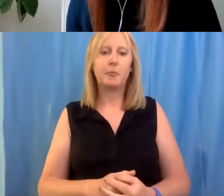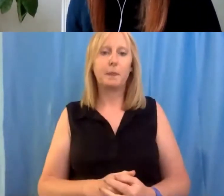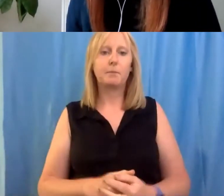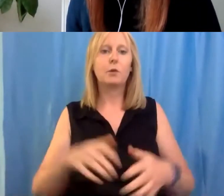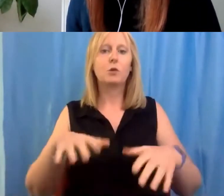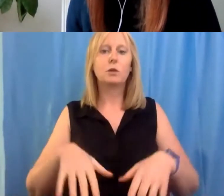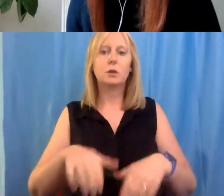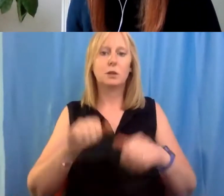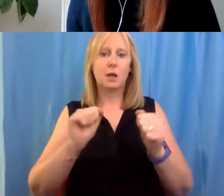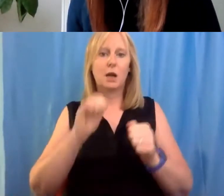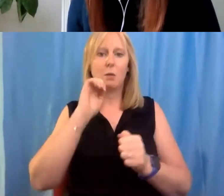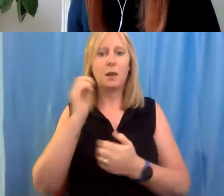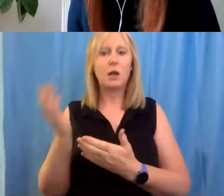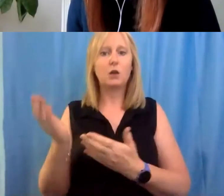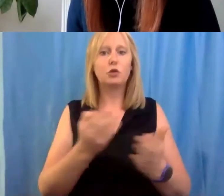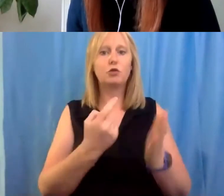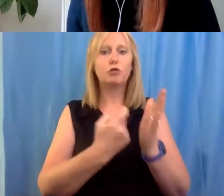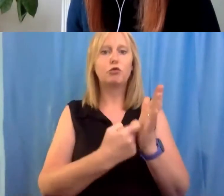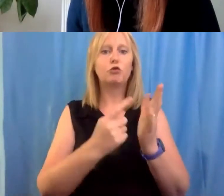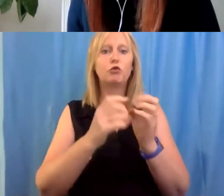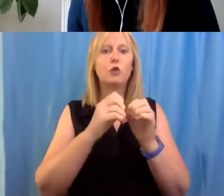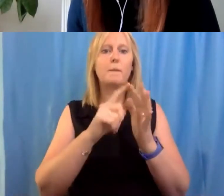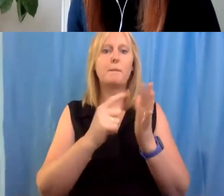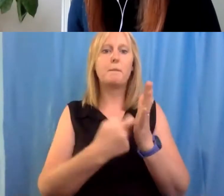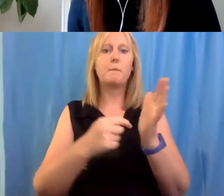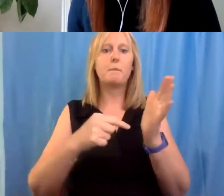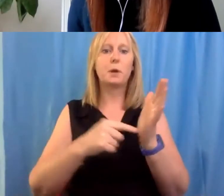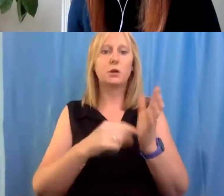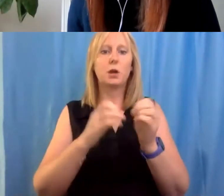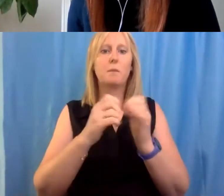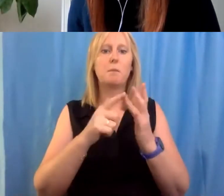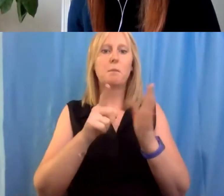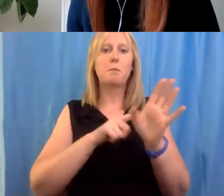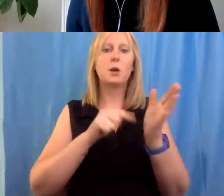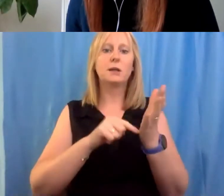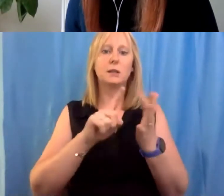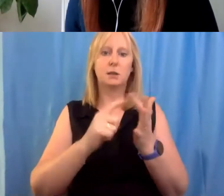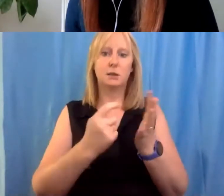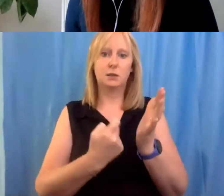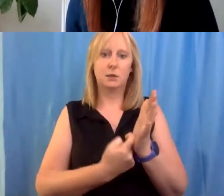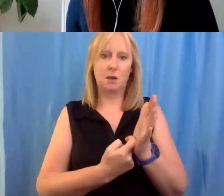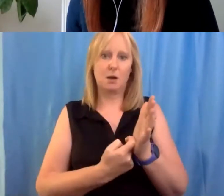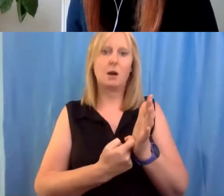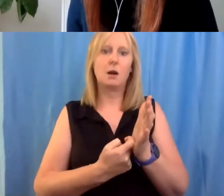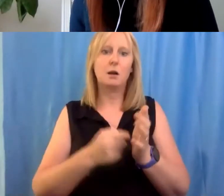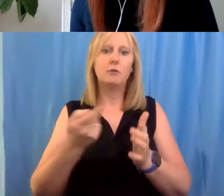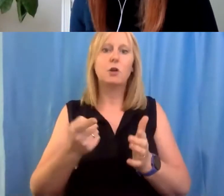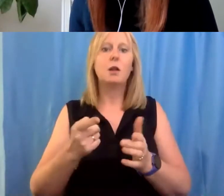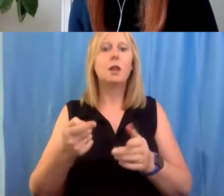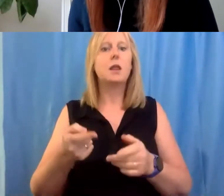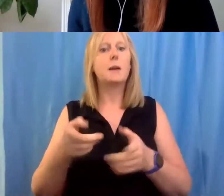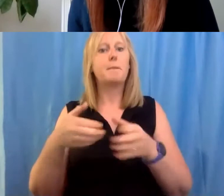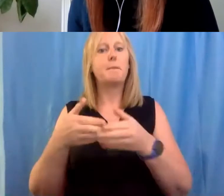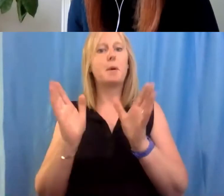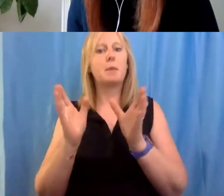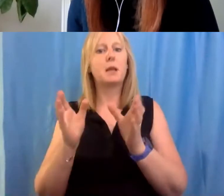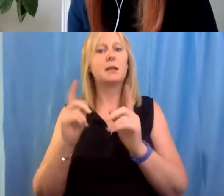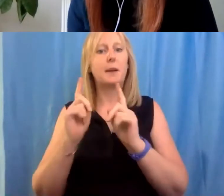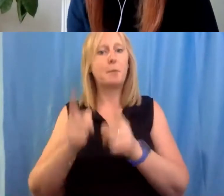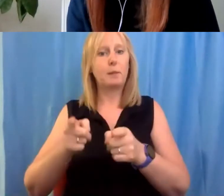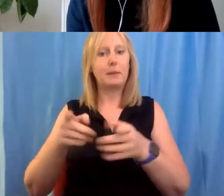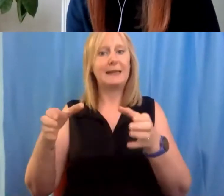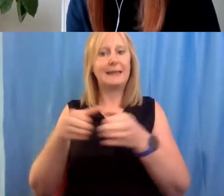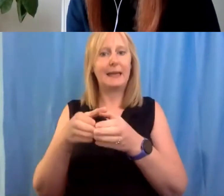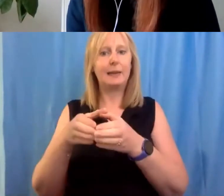first of all, I'll introduce you to Robert Boyter, who is the business manager from the public appointments team at the Scottish Government. And Robert